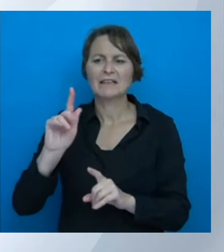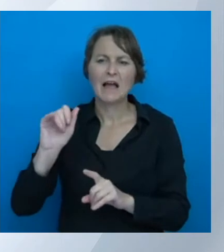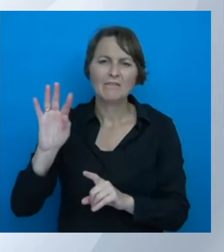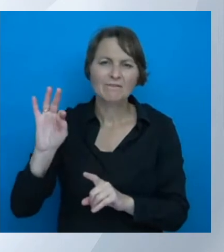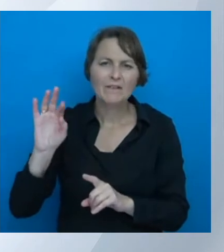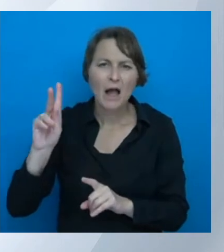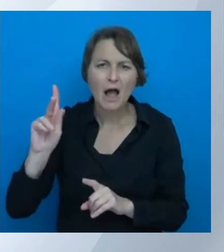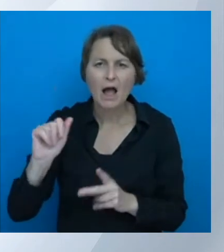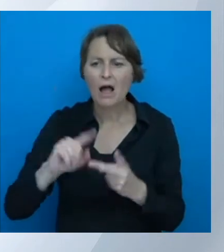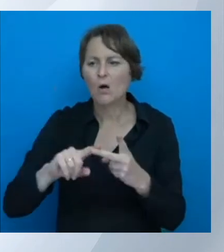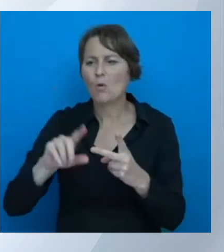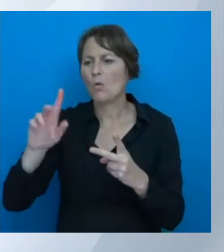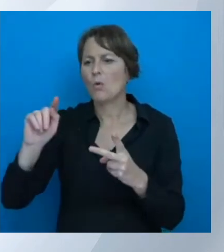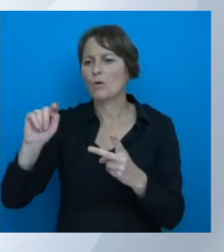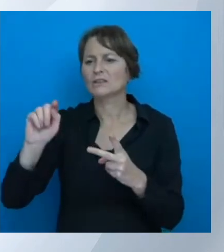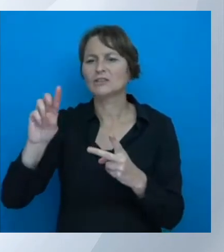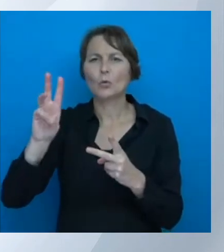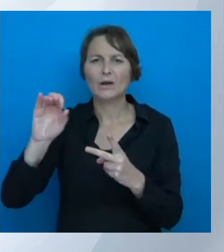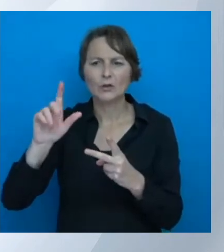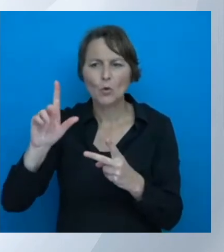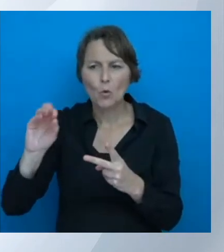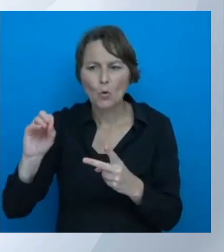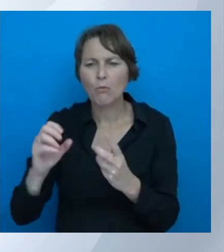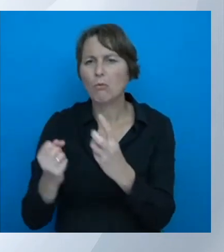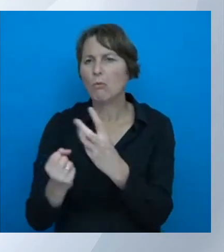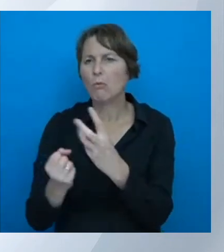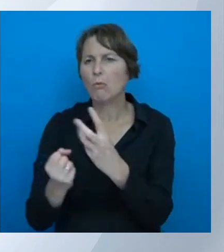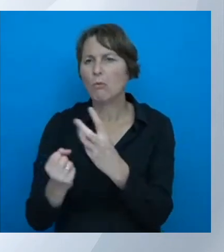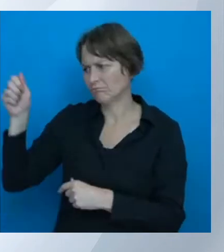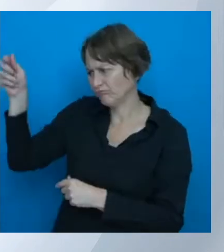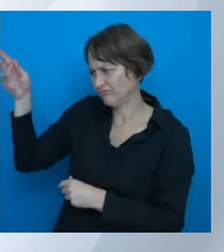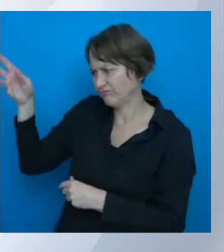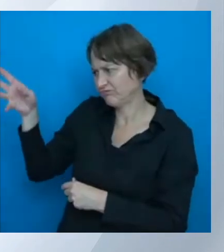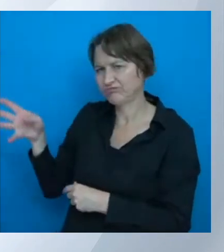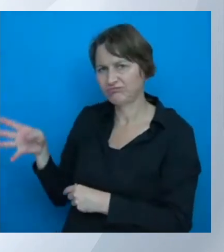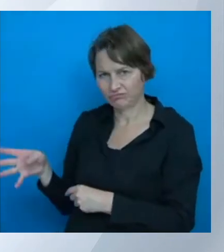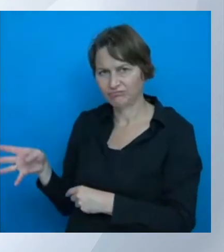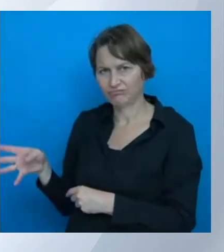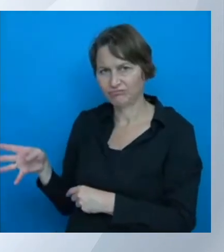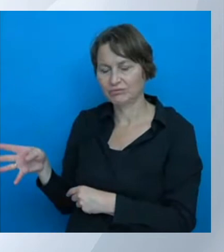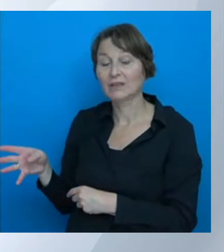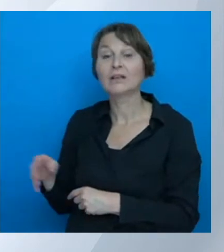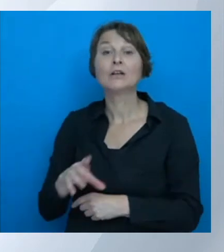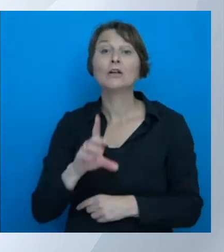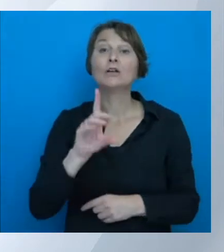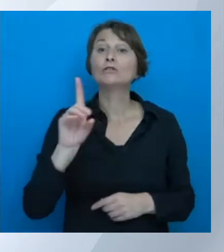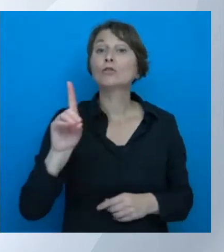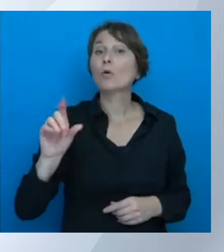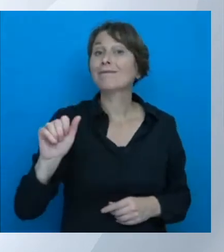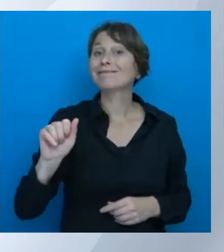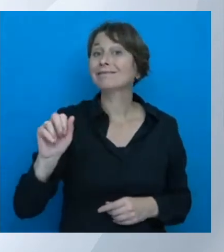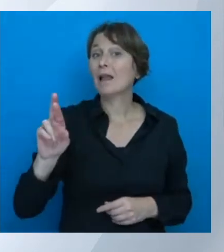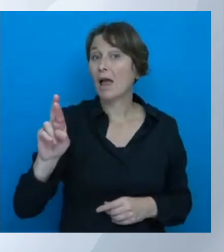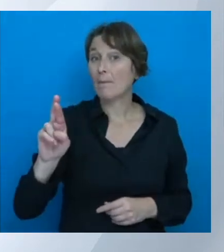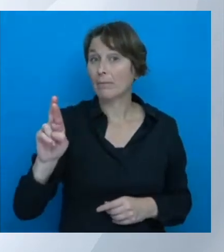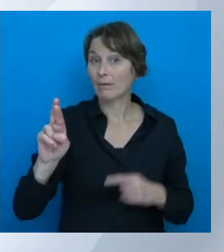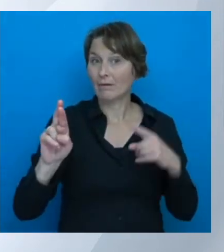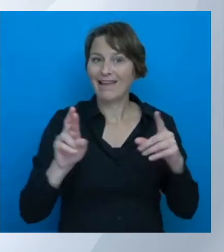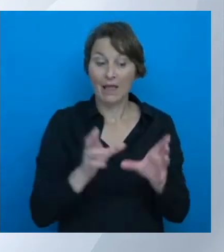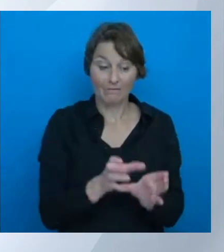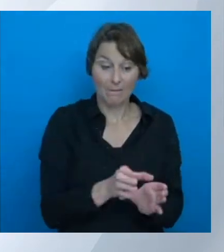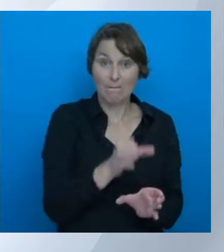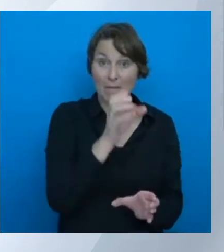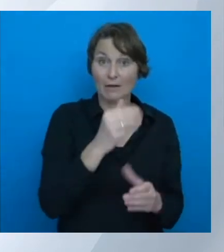Event Hubs. So this way, Dapr with this resource binding building block helped me to build